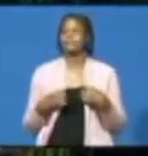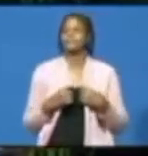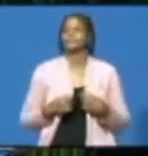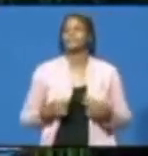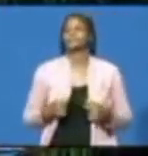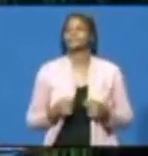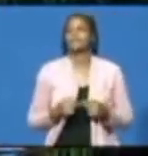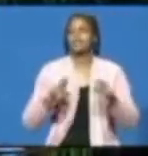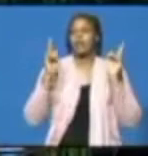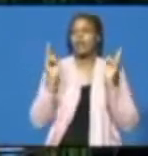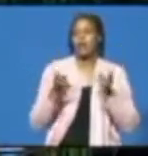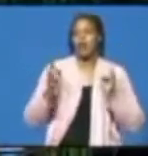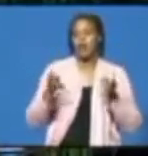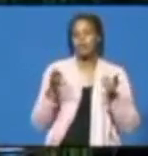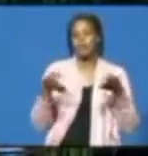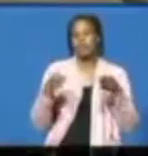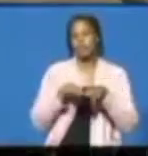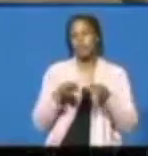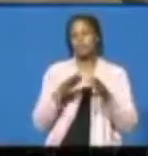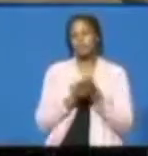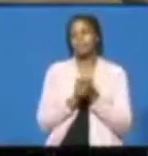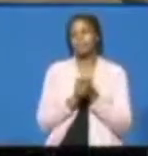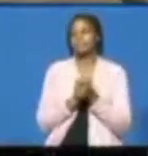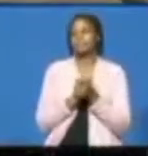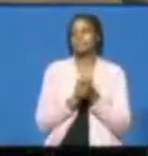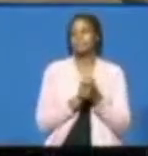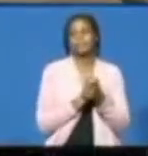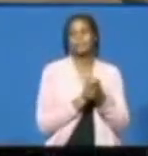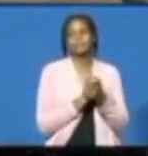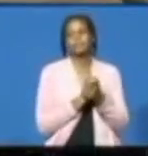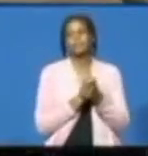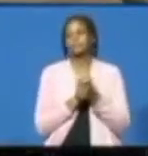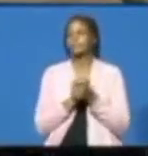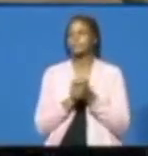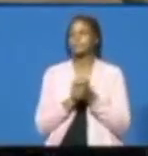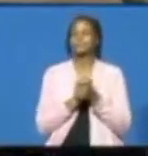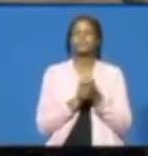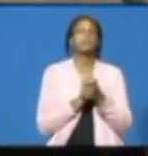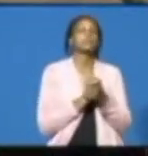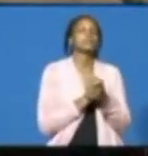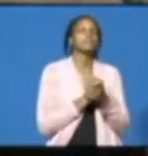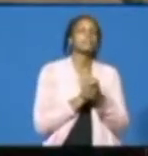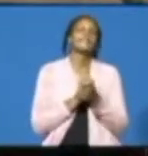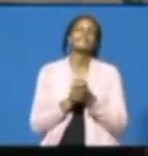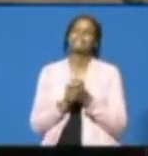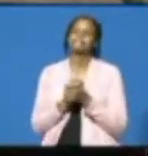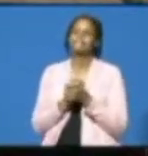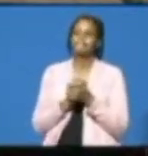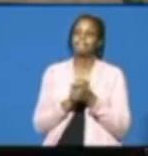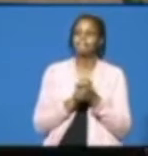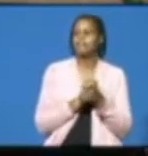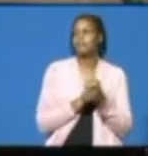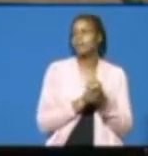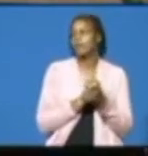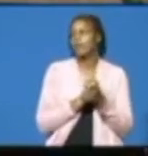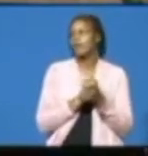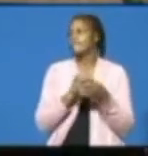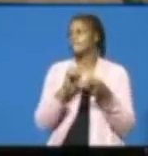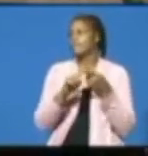as I hasten to a close, that friends, no matter what,